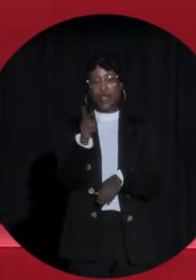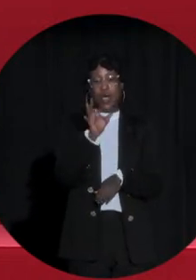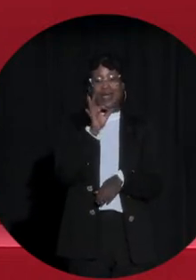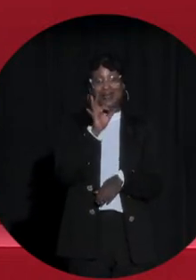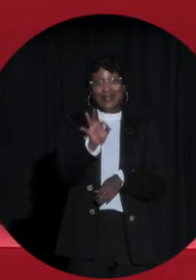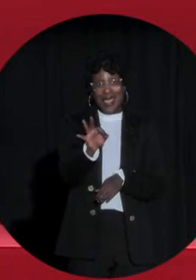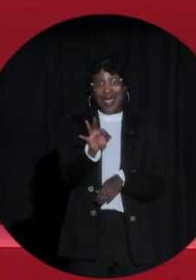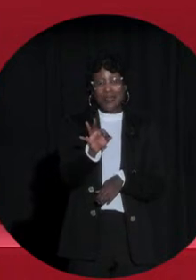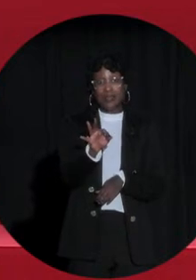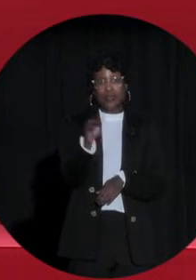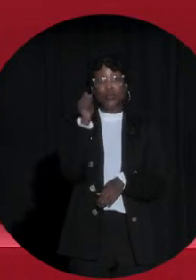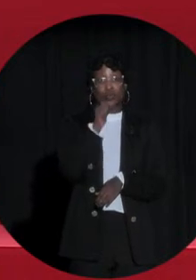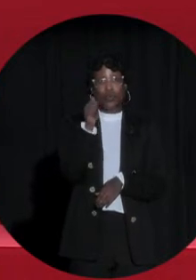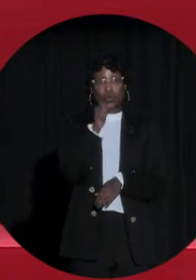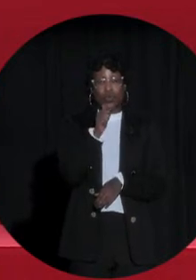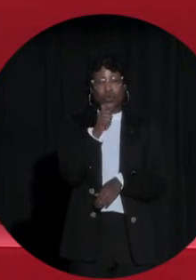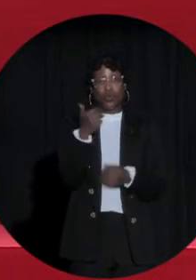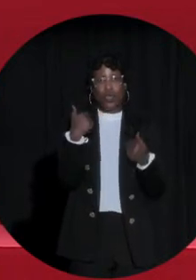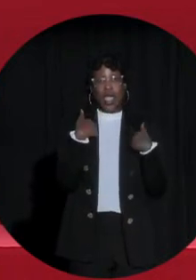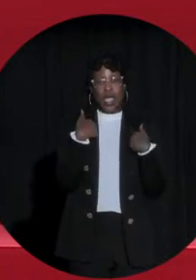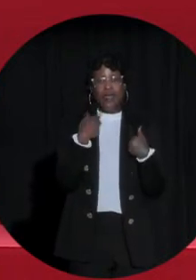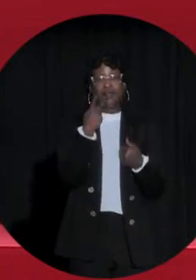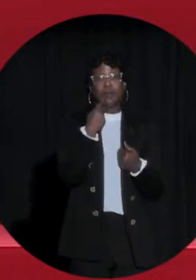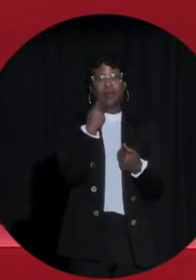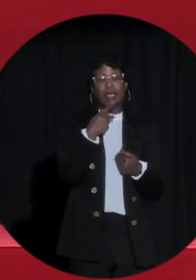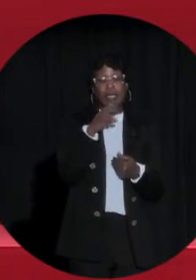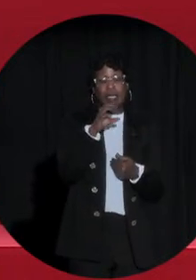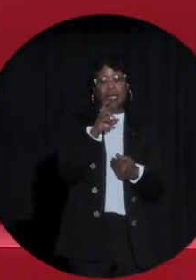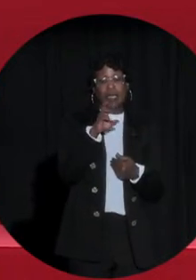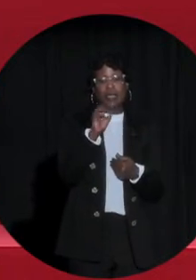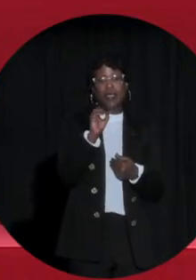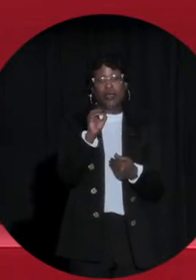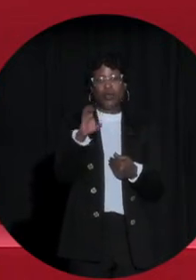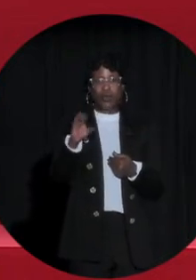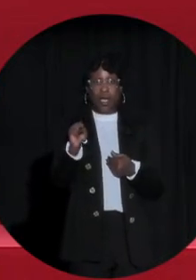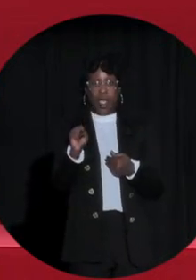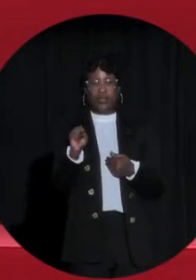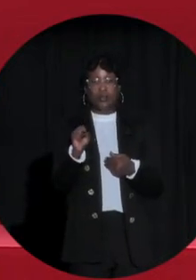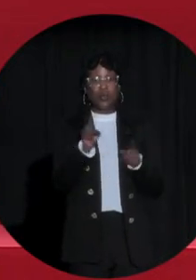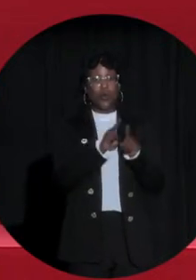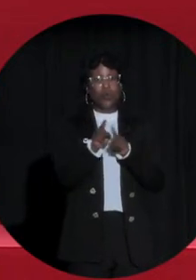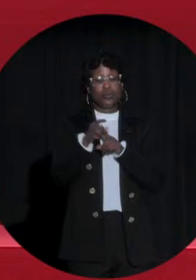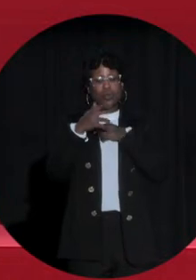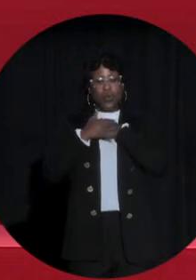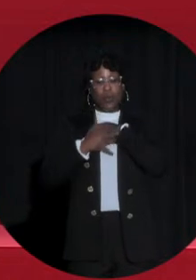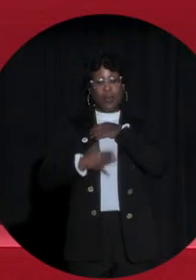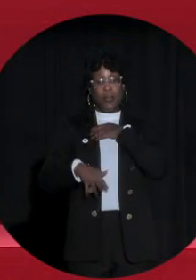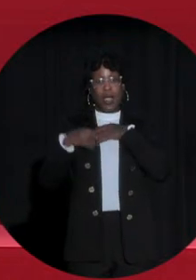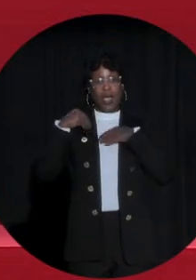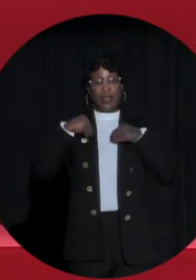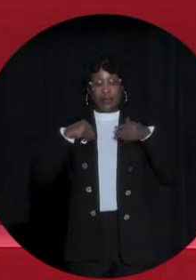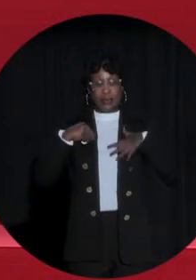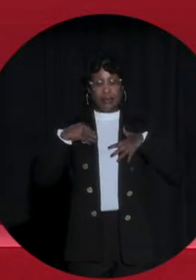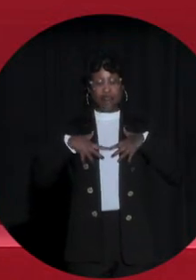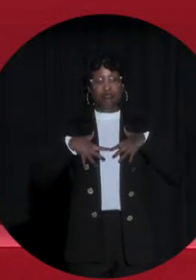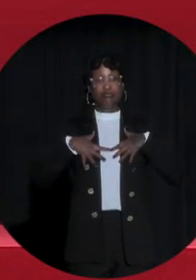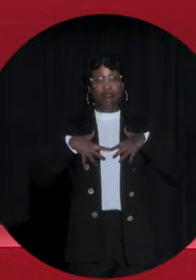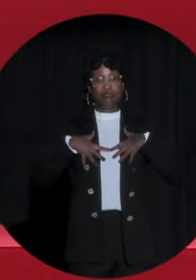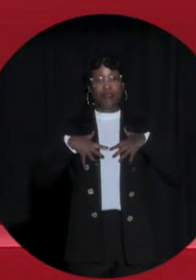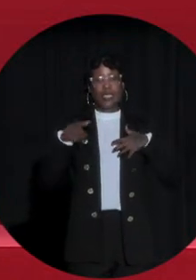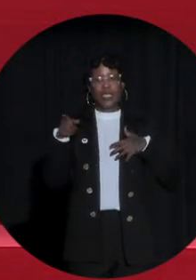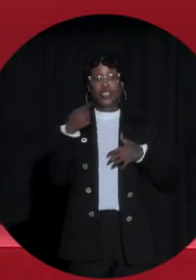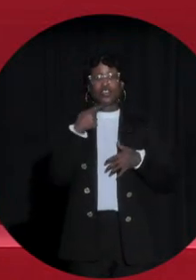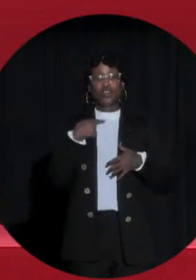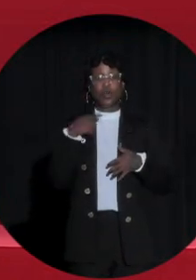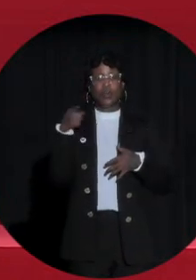girl wearing pink Crocs and a blood-stained unicorn shirt. She told me she was holding her baby